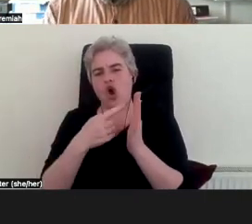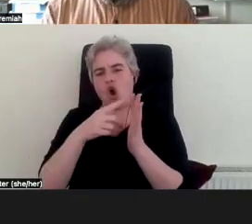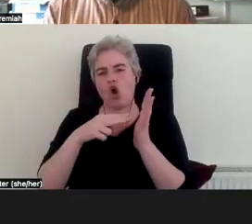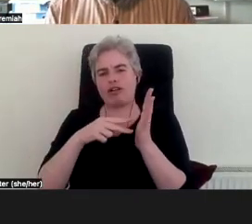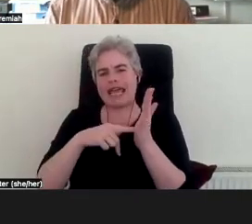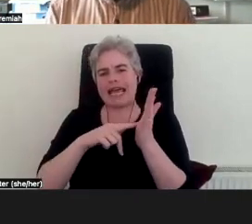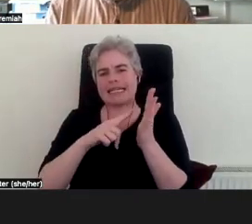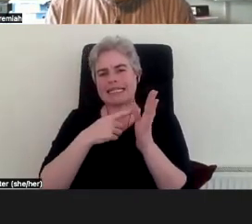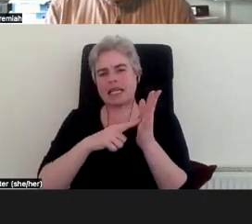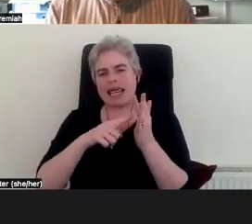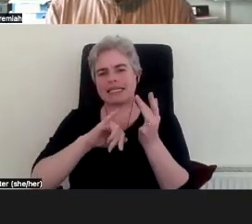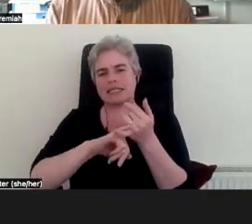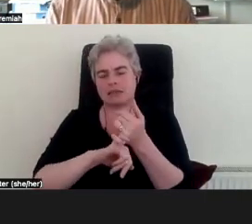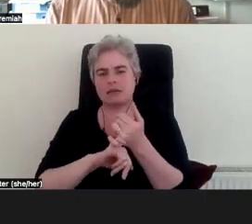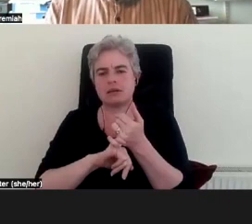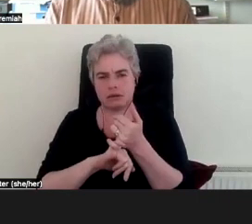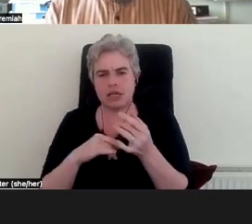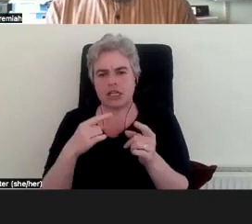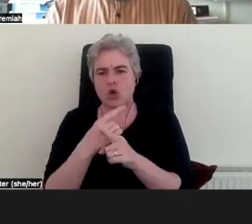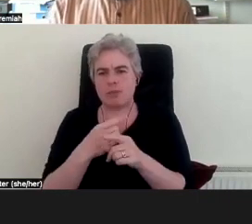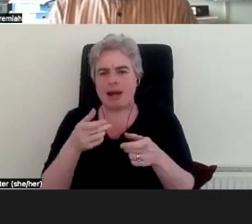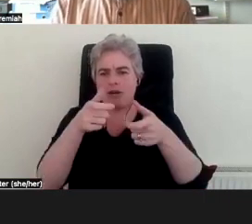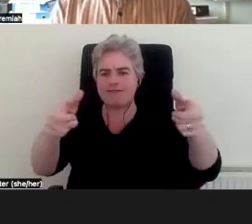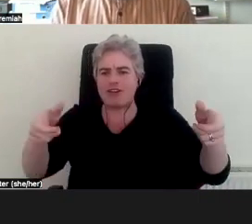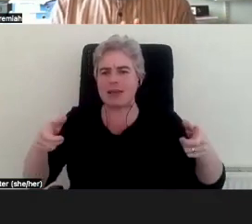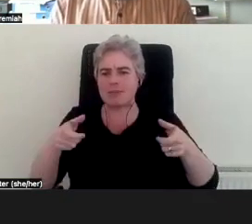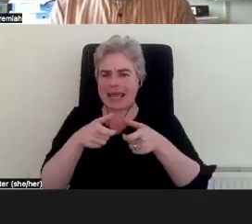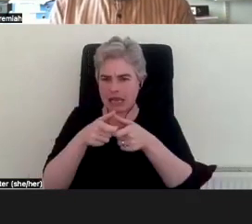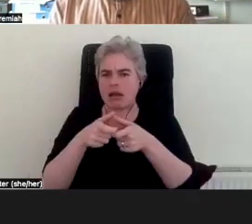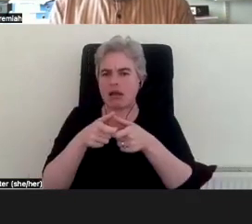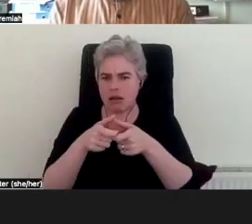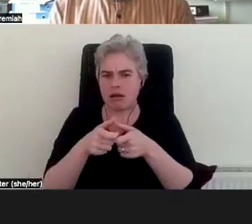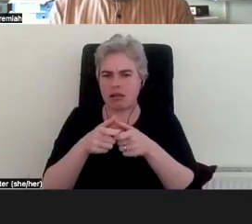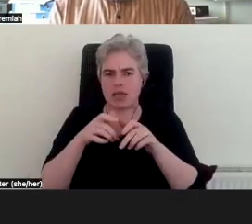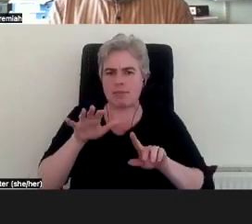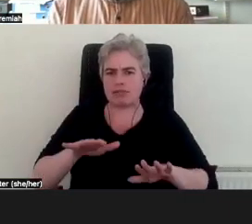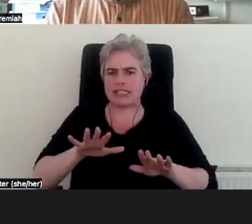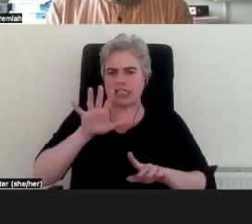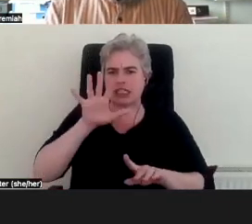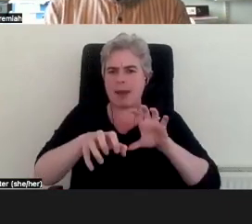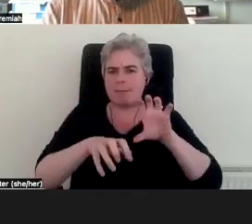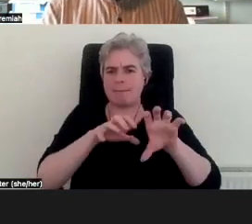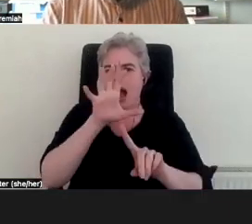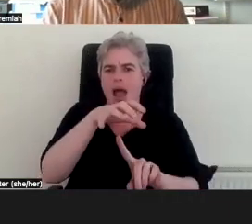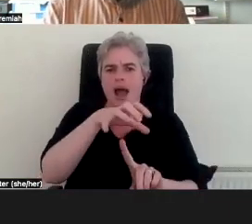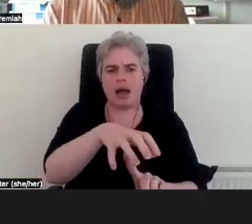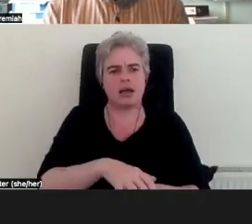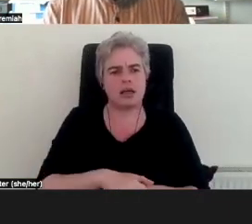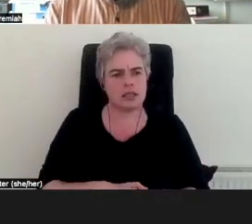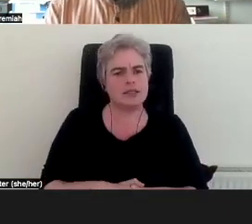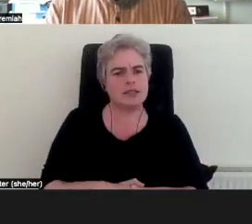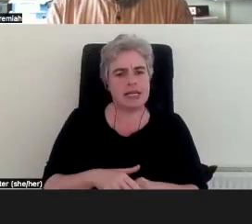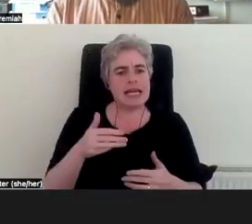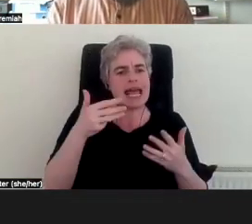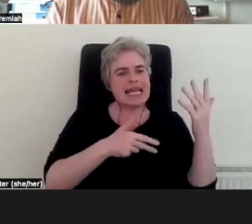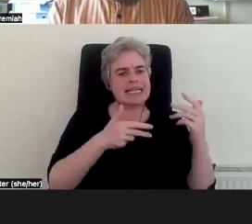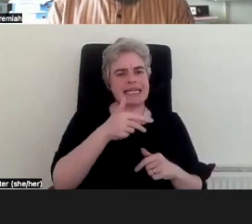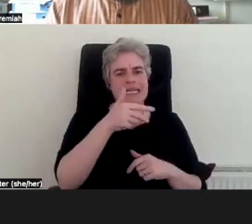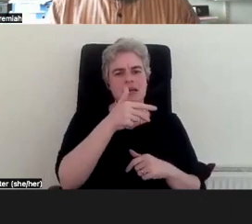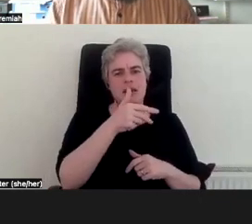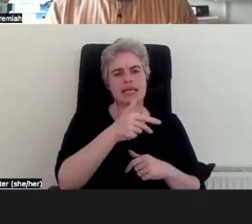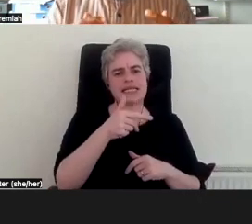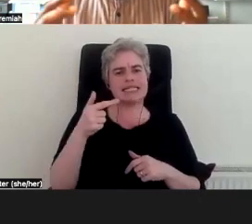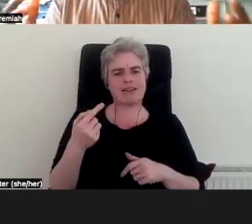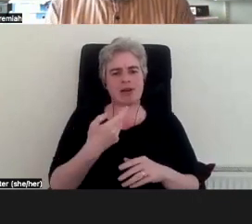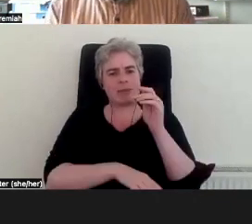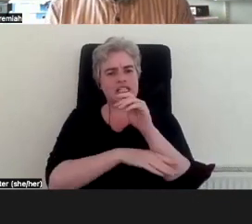providential nature of empire. And of course, Mandel Creighton, Bishop of London in 1897, said,